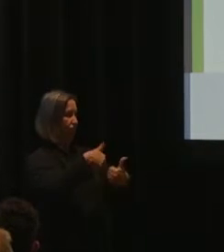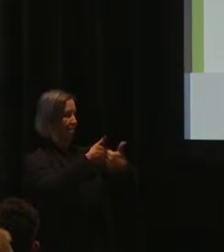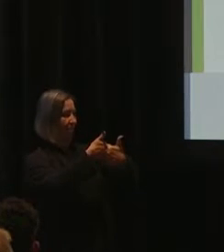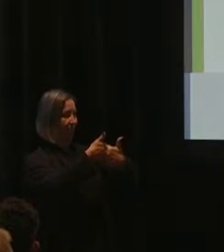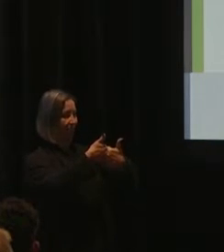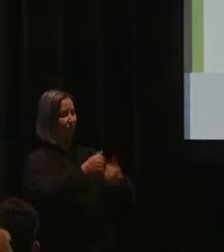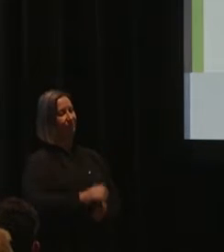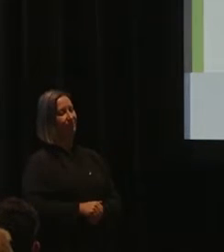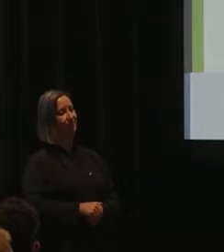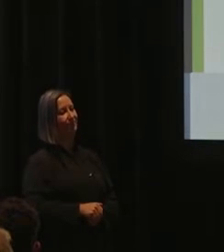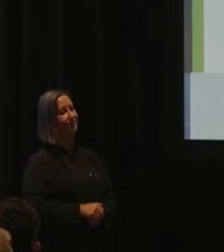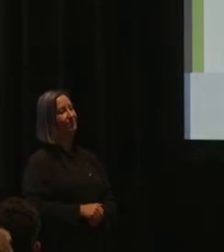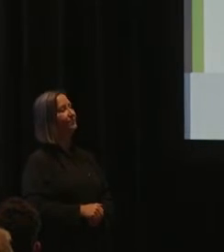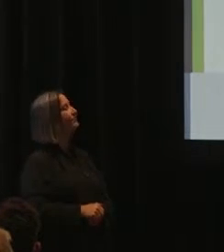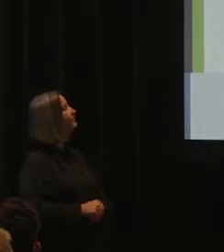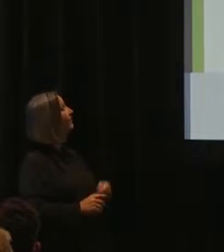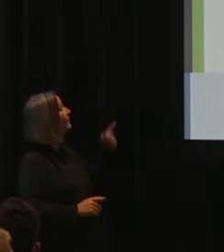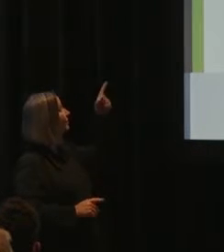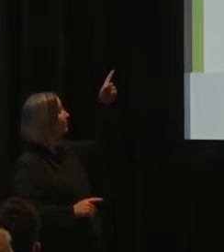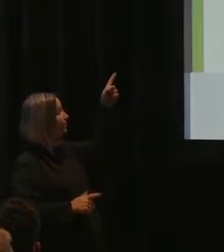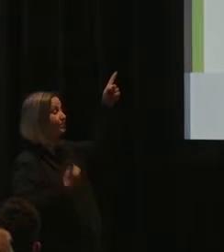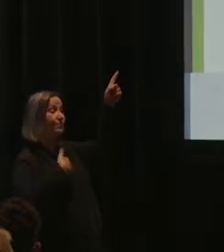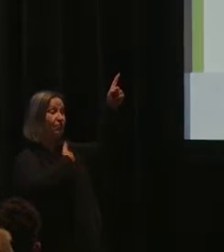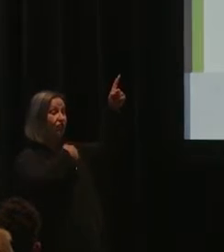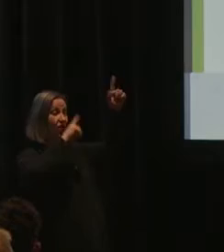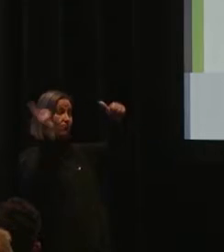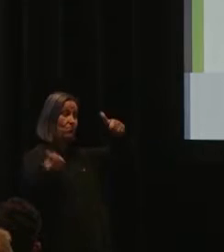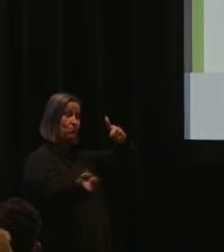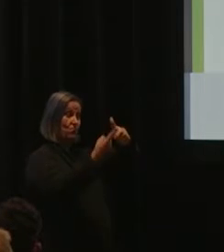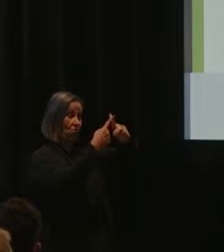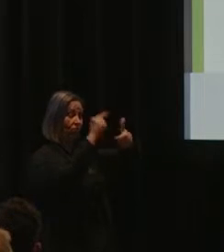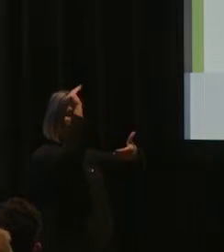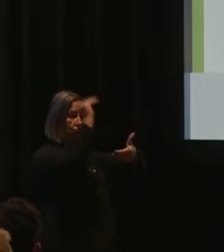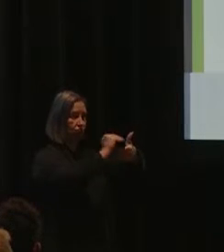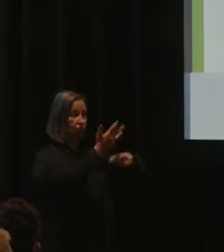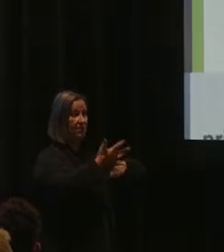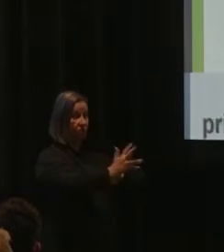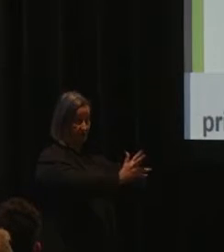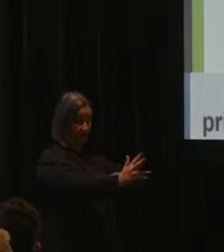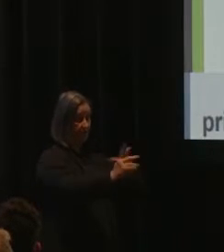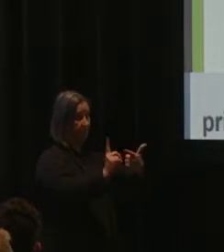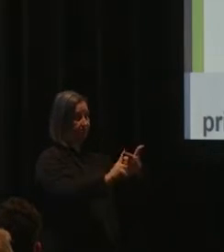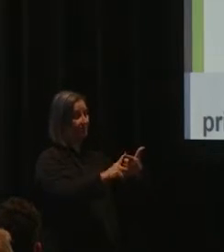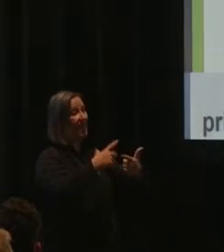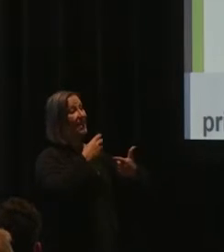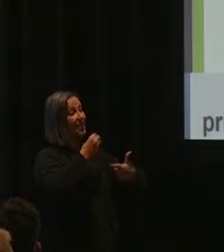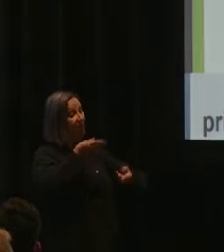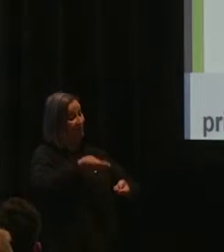The food recovery hierarchy, we're prioritizing reducing waste in the first place, feeding hungry